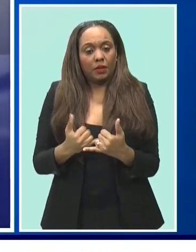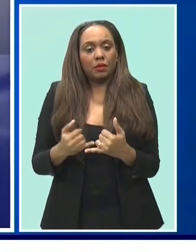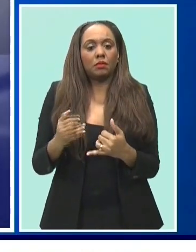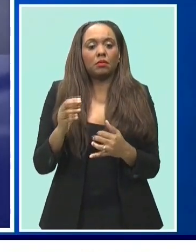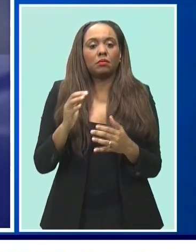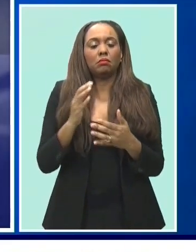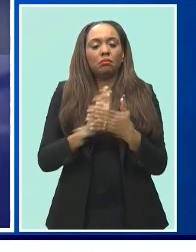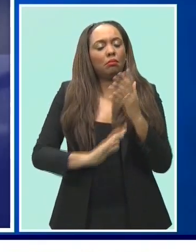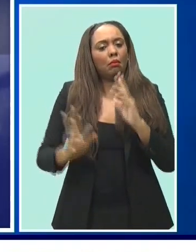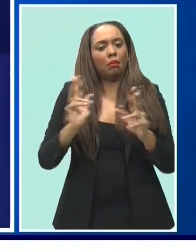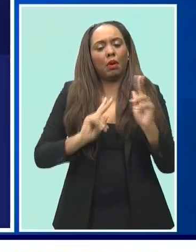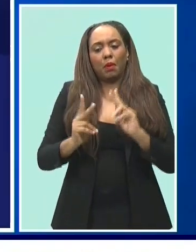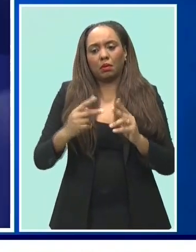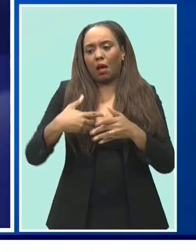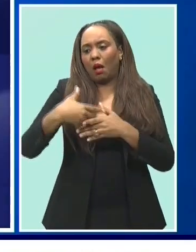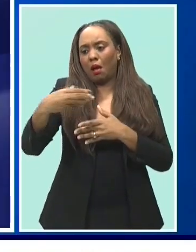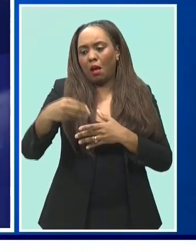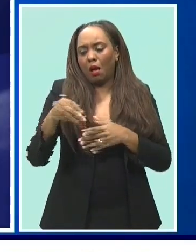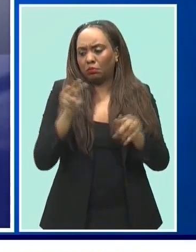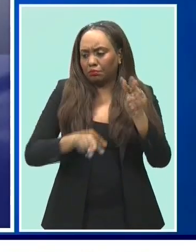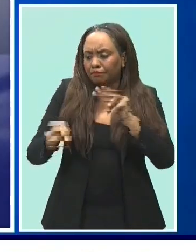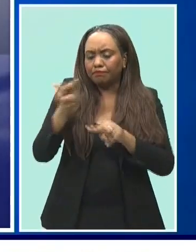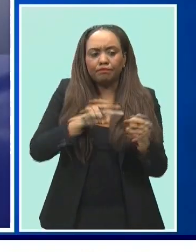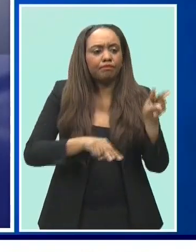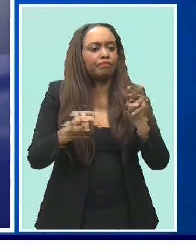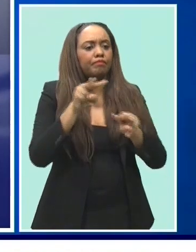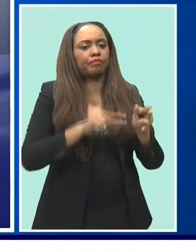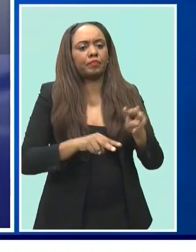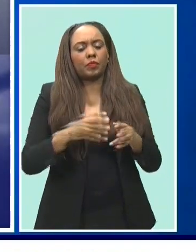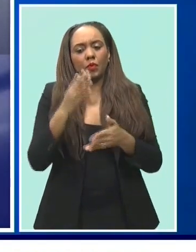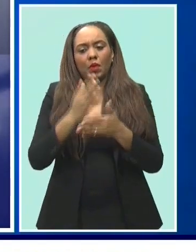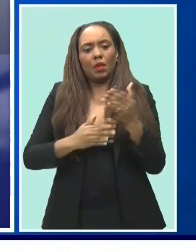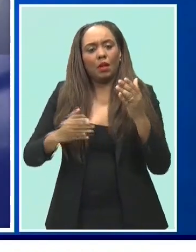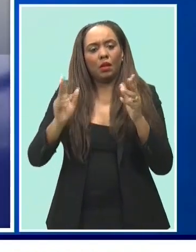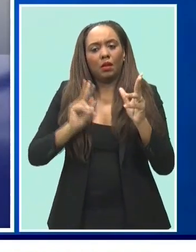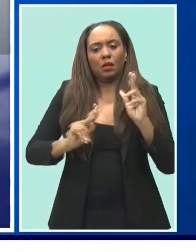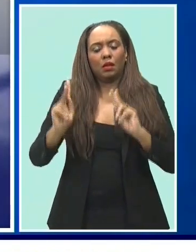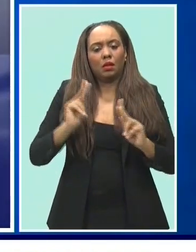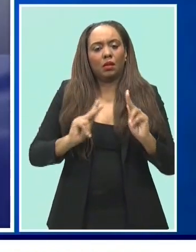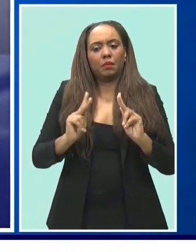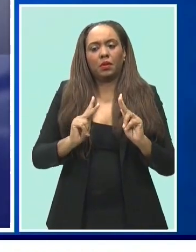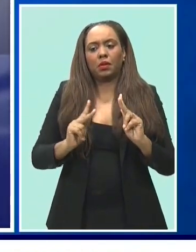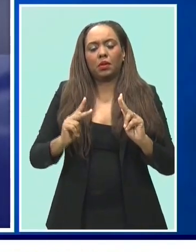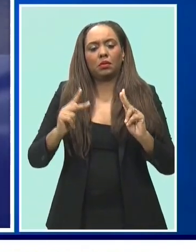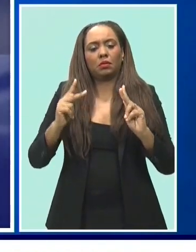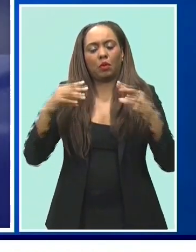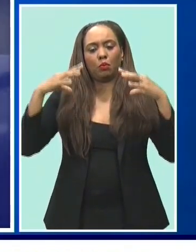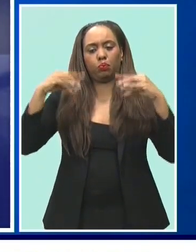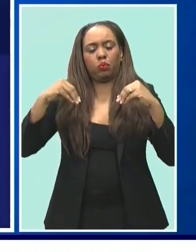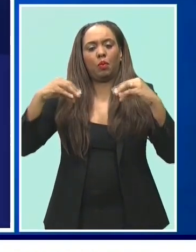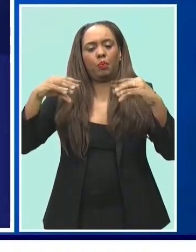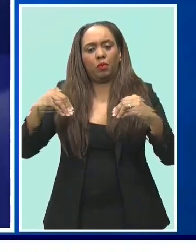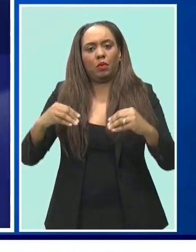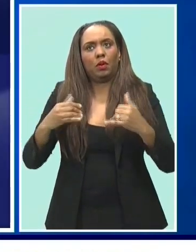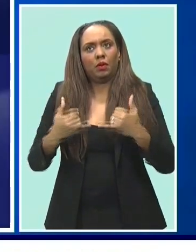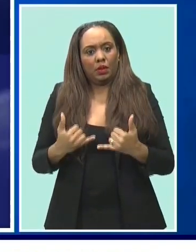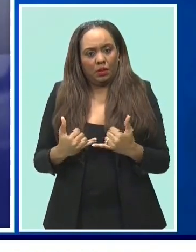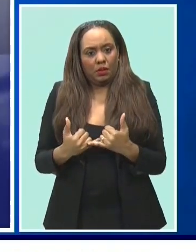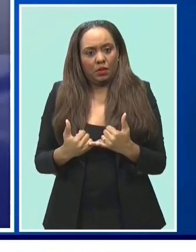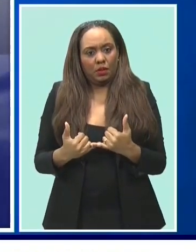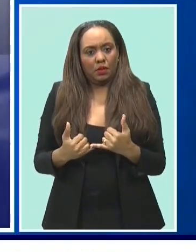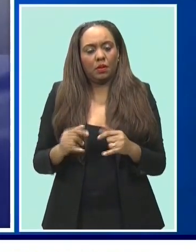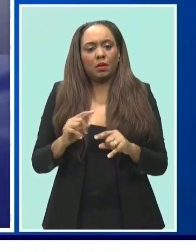with the remaining situations. Pockets of customers in 8 parishes remain without electricity at this time.